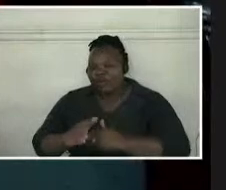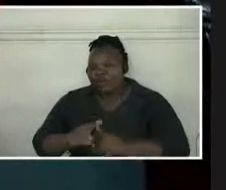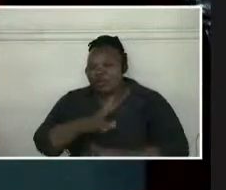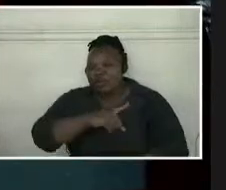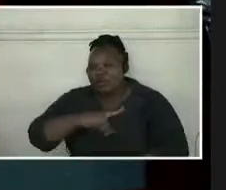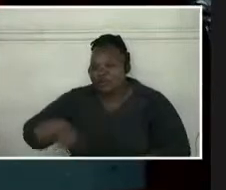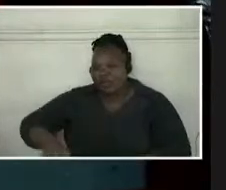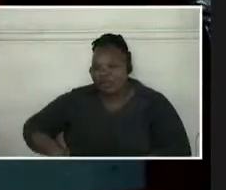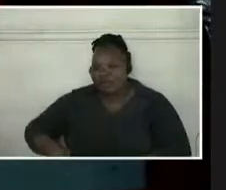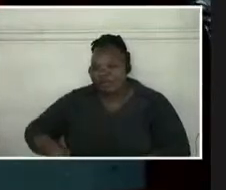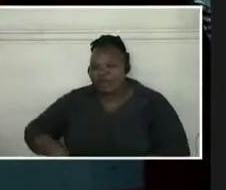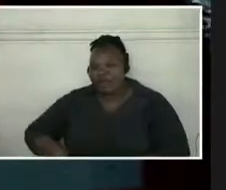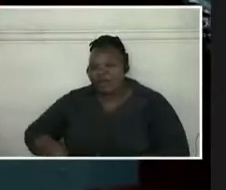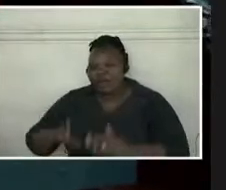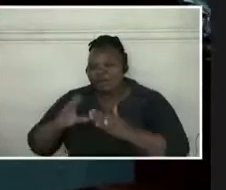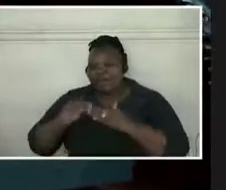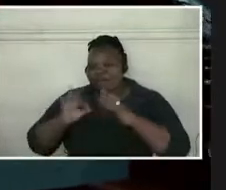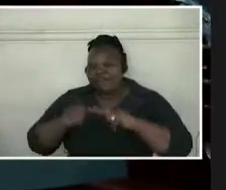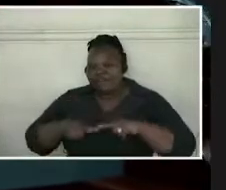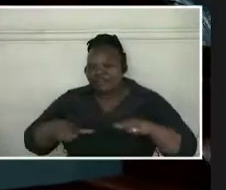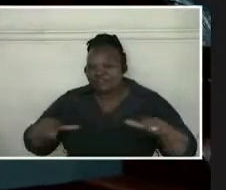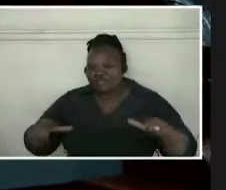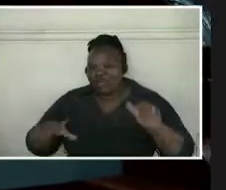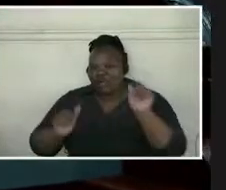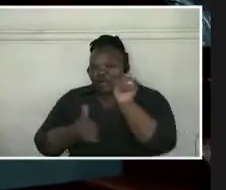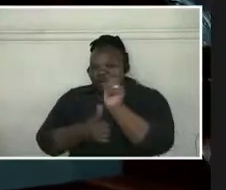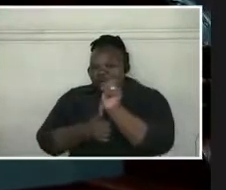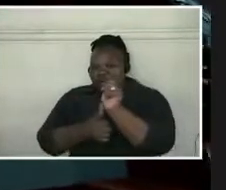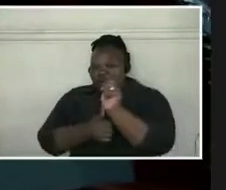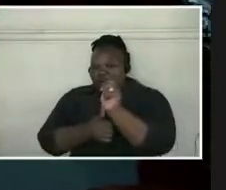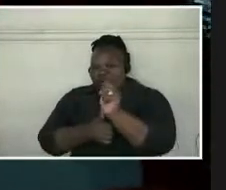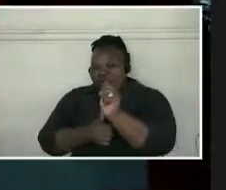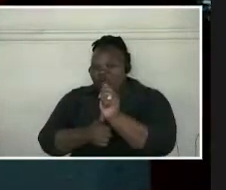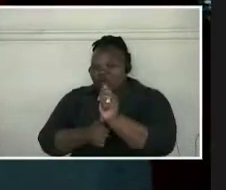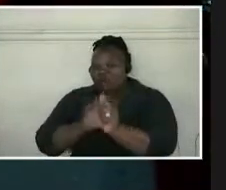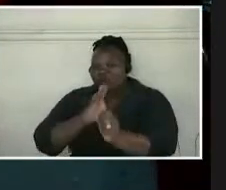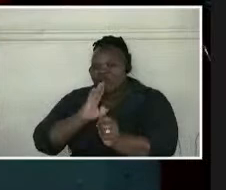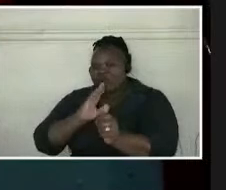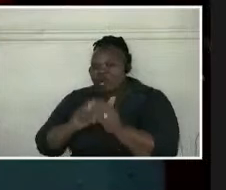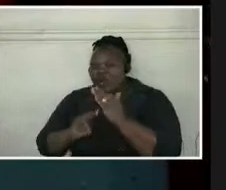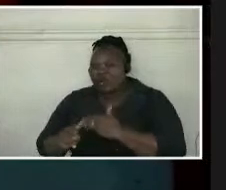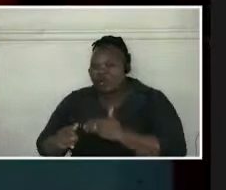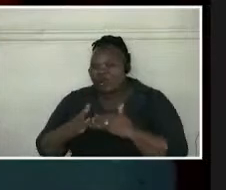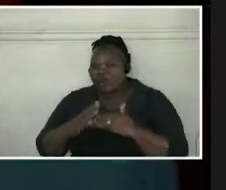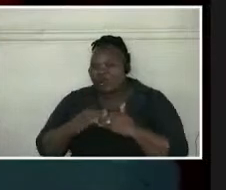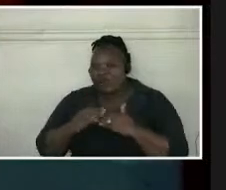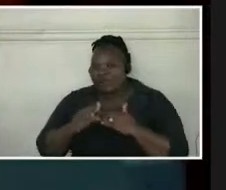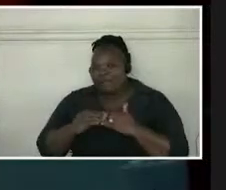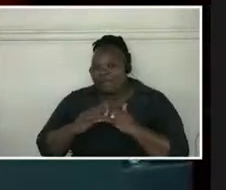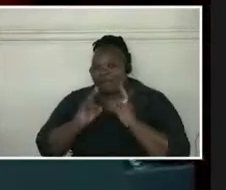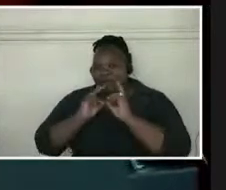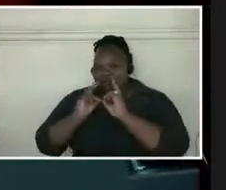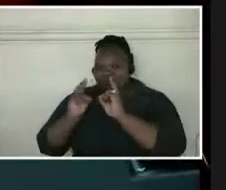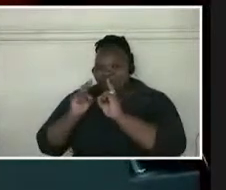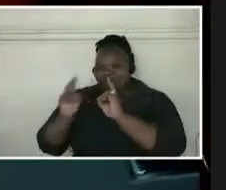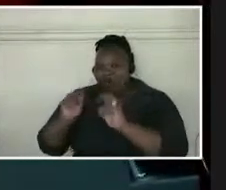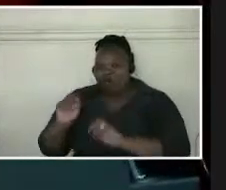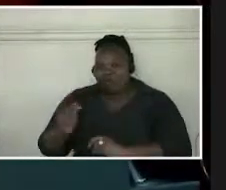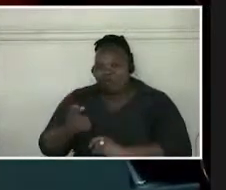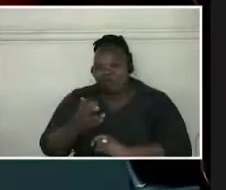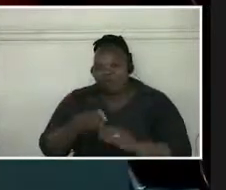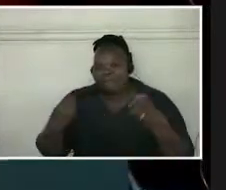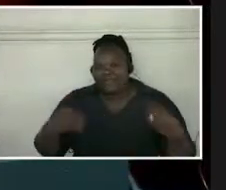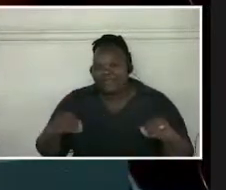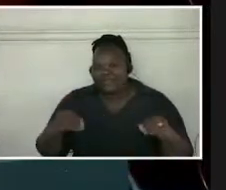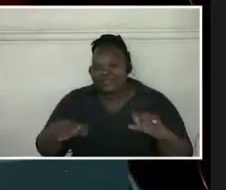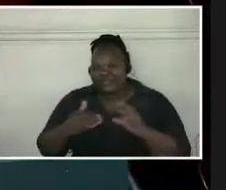cabinet deputy speaker honorable members distinguished guests business